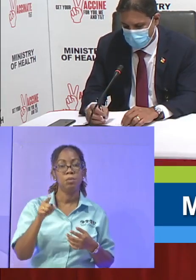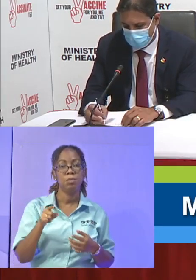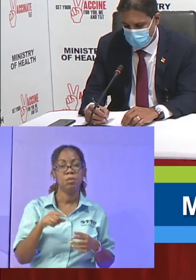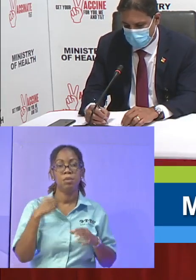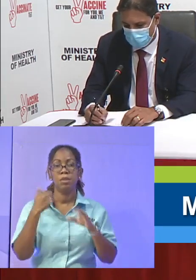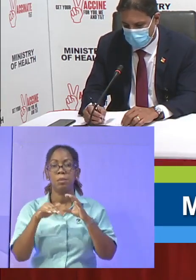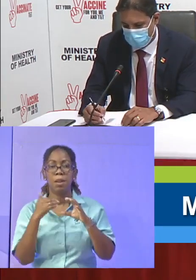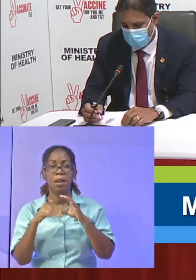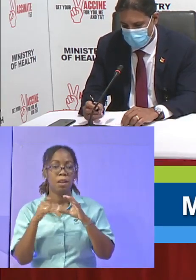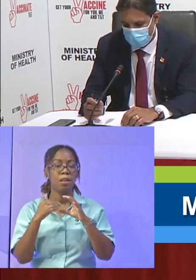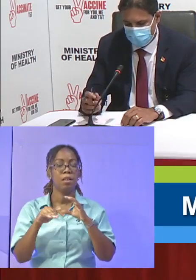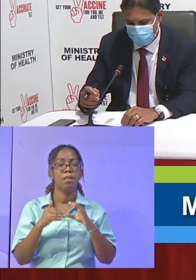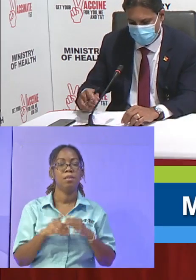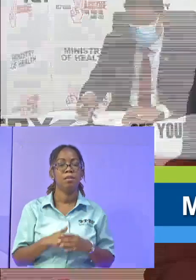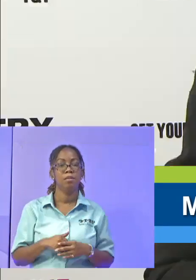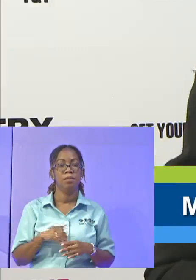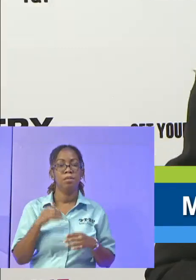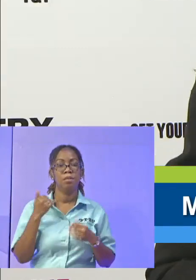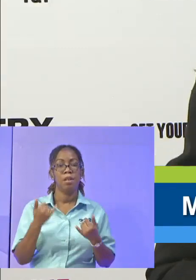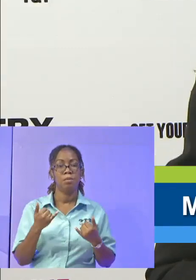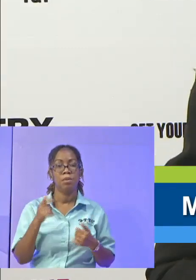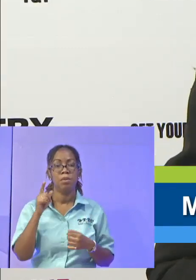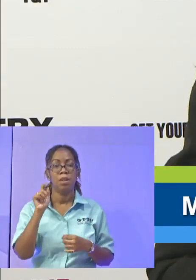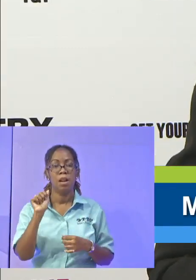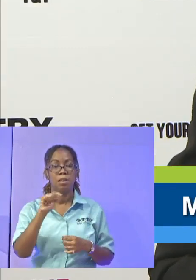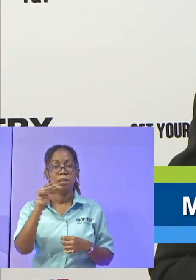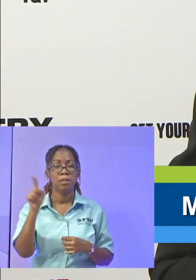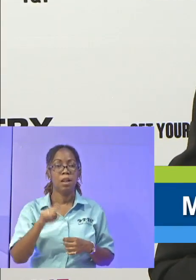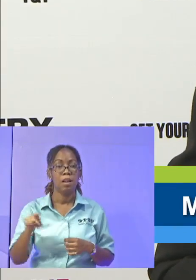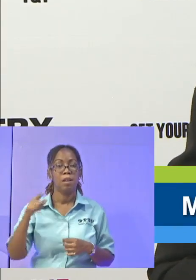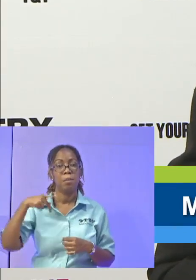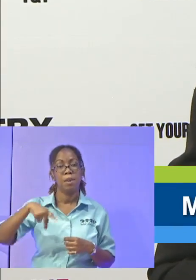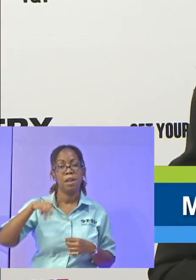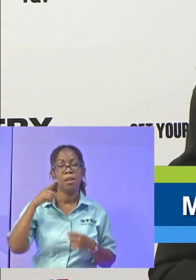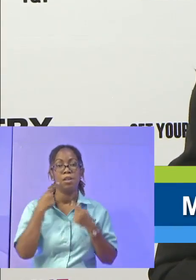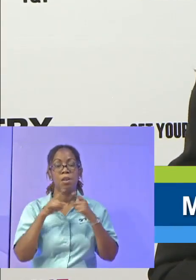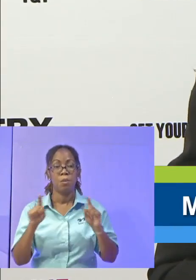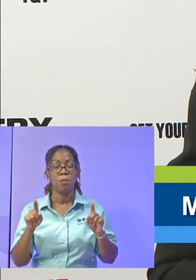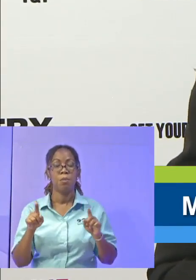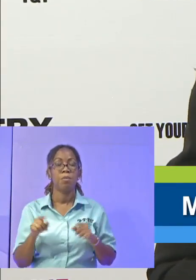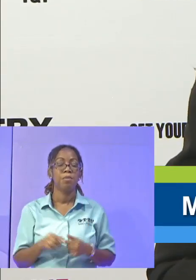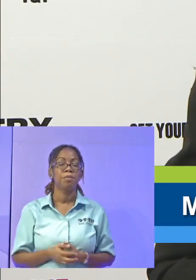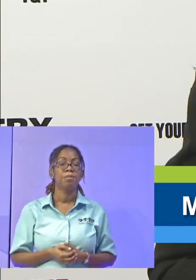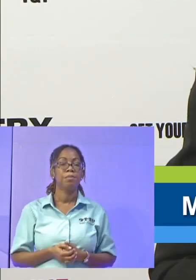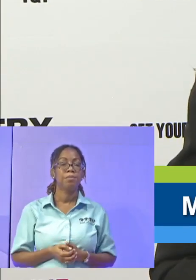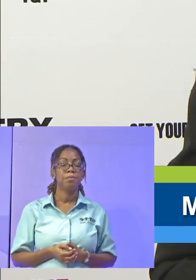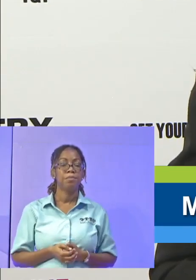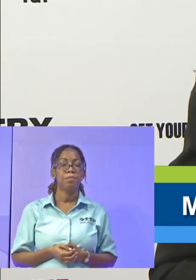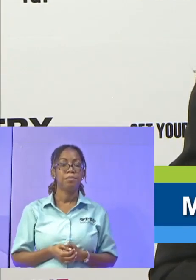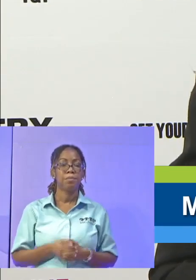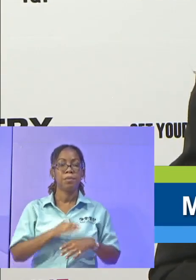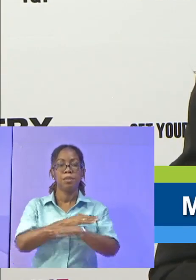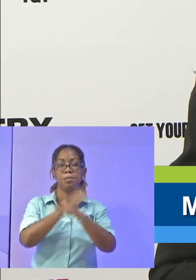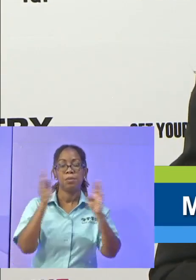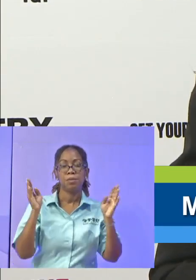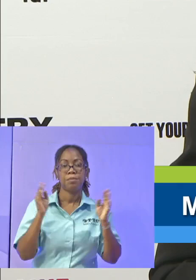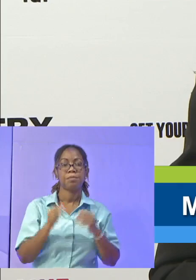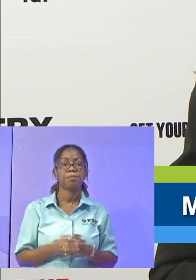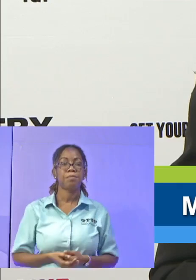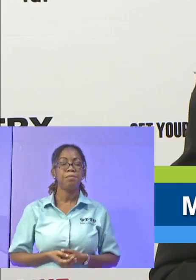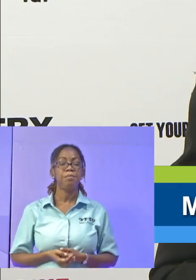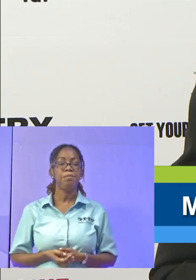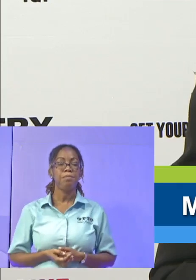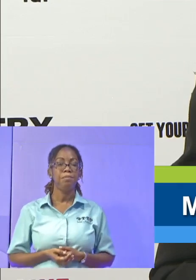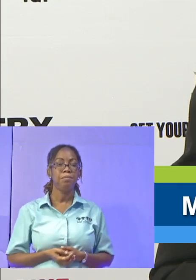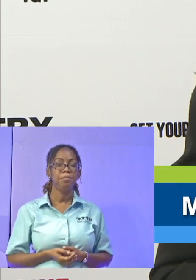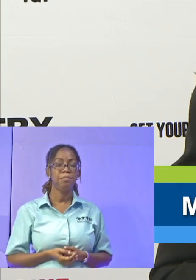health.gov.tt. We now move to azpnews.com. We're ready for your questions. Good morning, Private Harry,